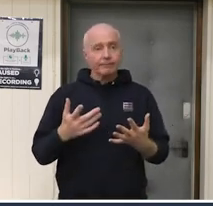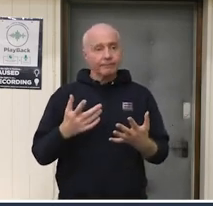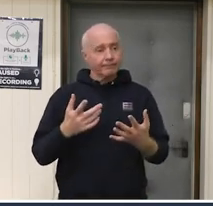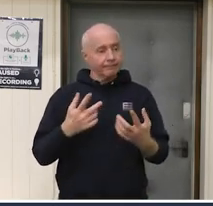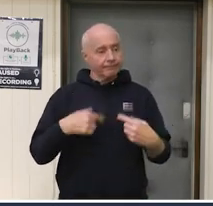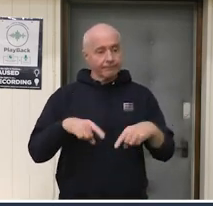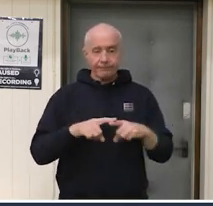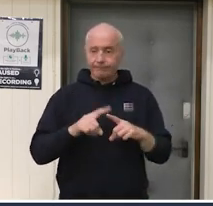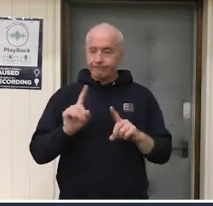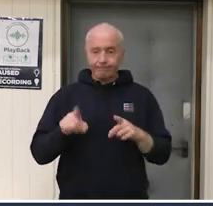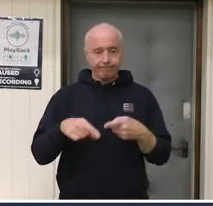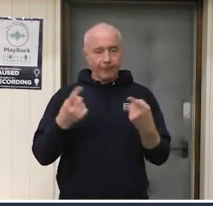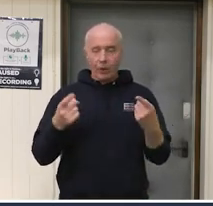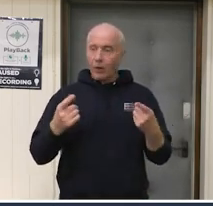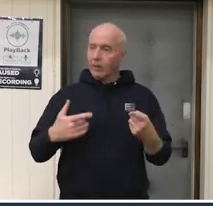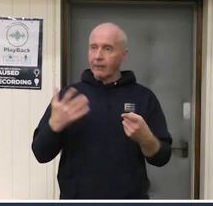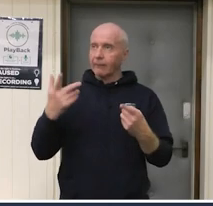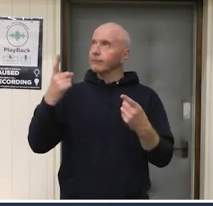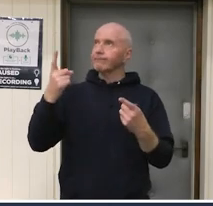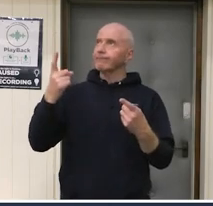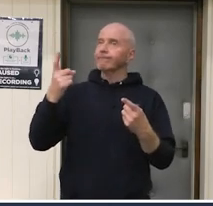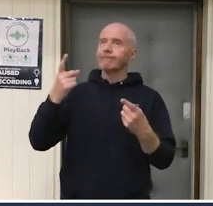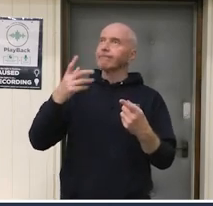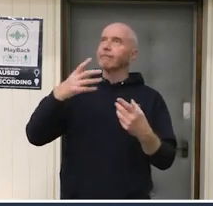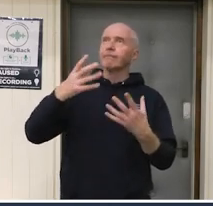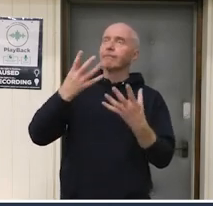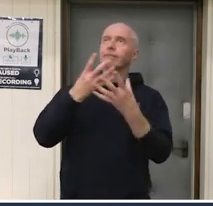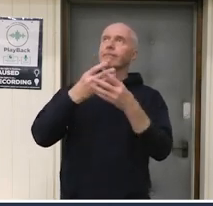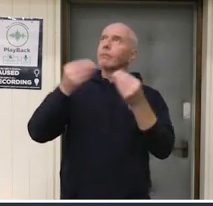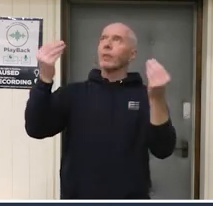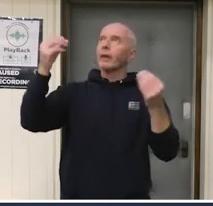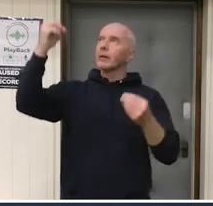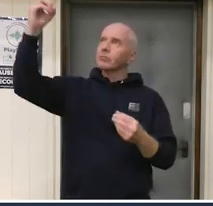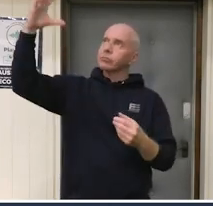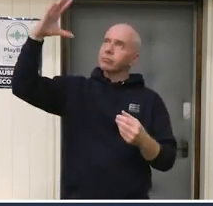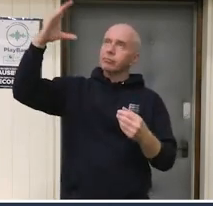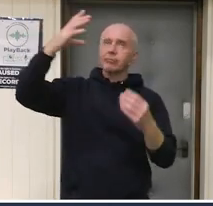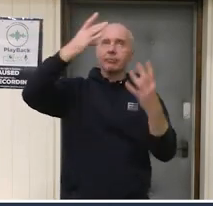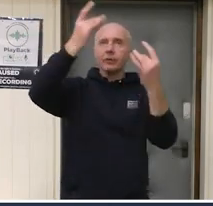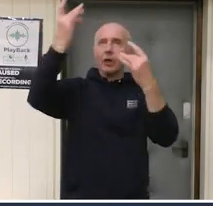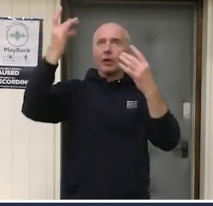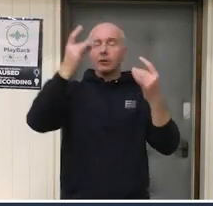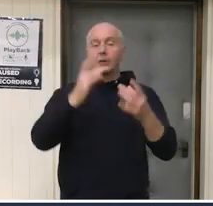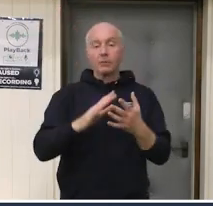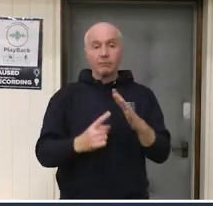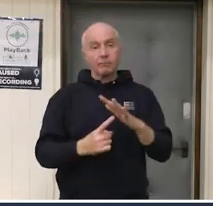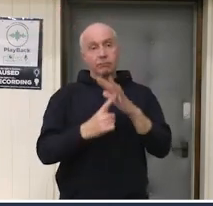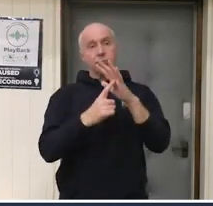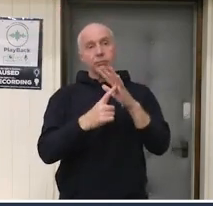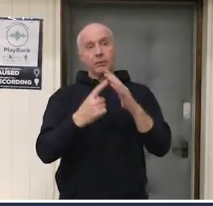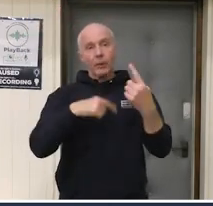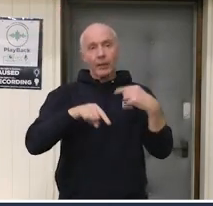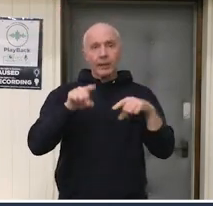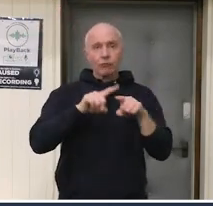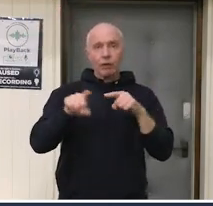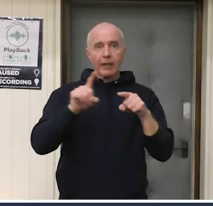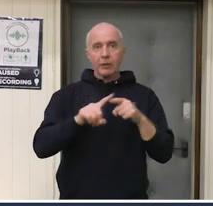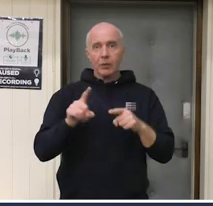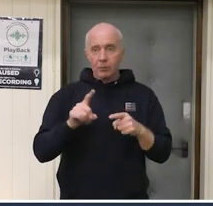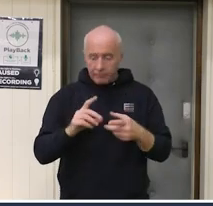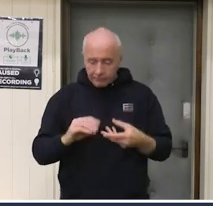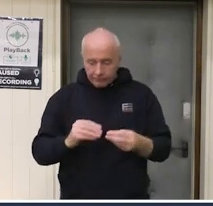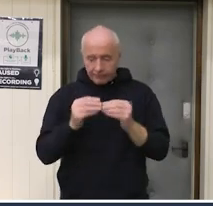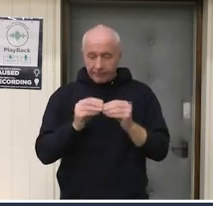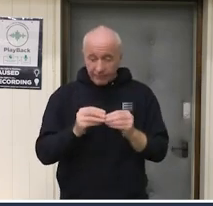so it would be really exciting to be able to capture the energy source of our stars in miniature, in our own very little